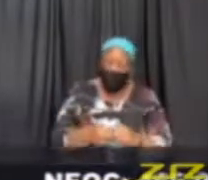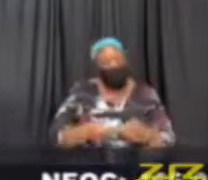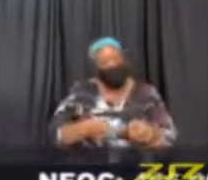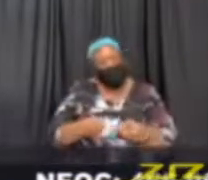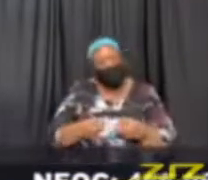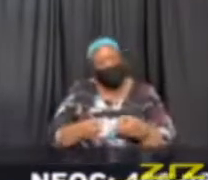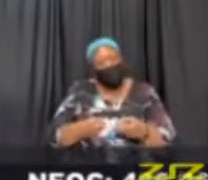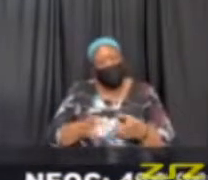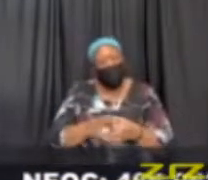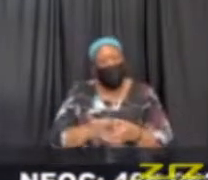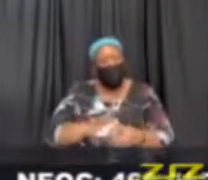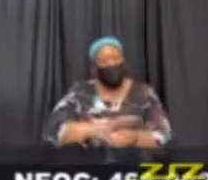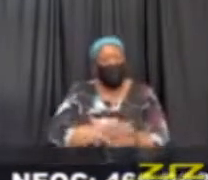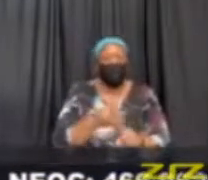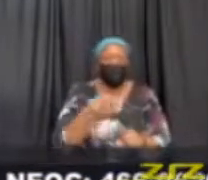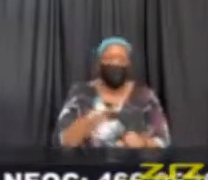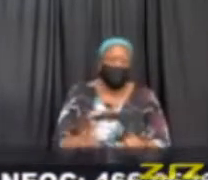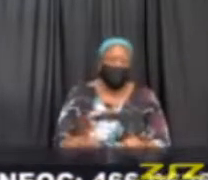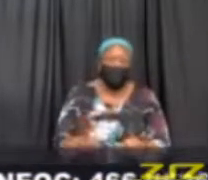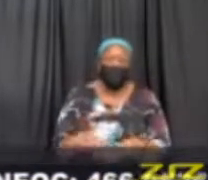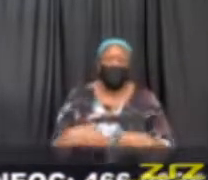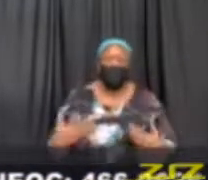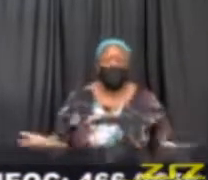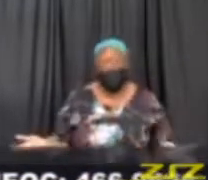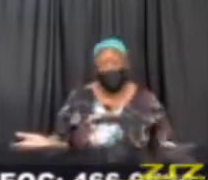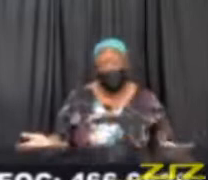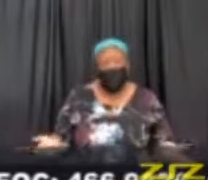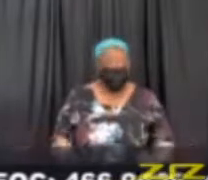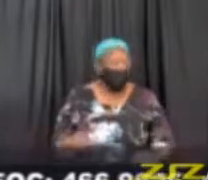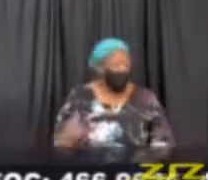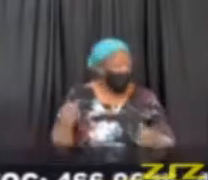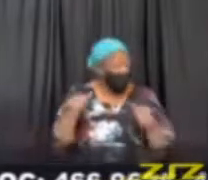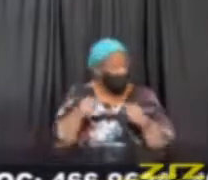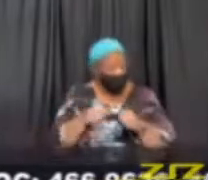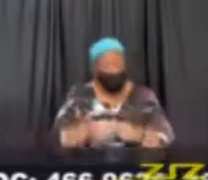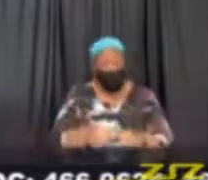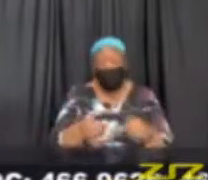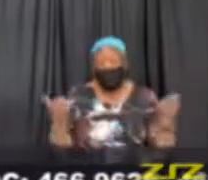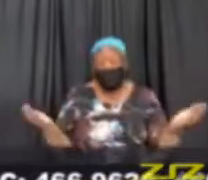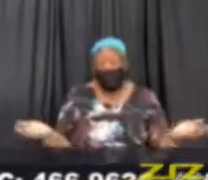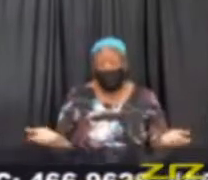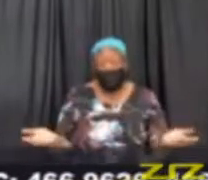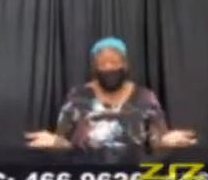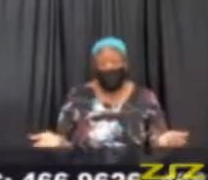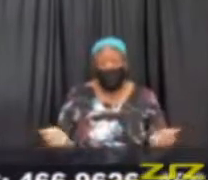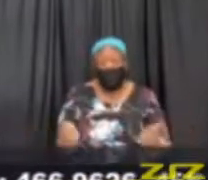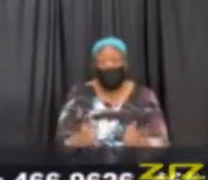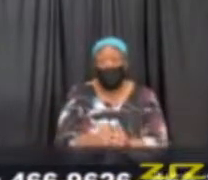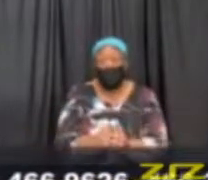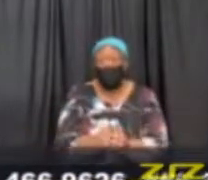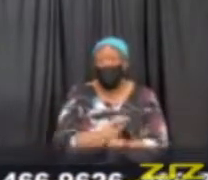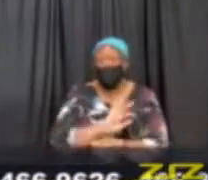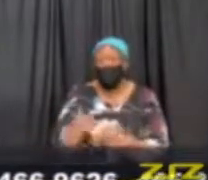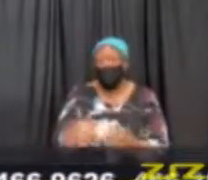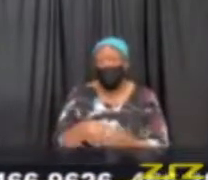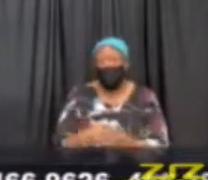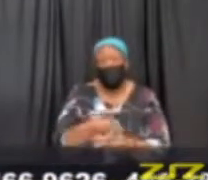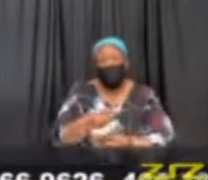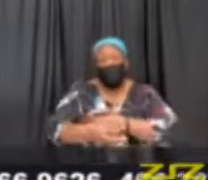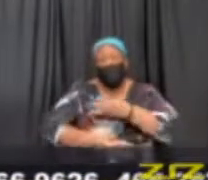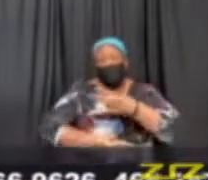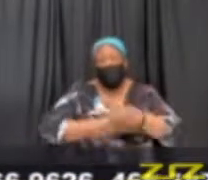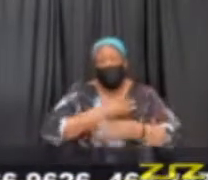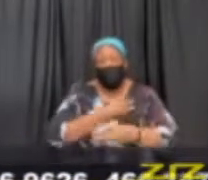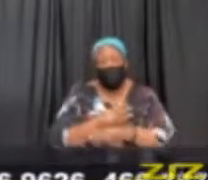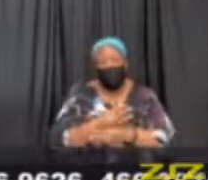the COVID-19 pandemic, which is still affecting many parts of the world